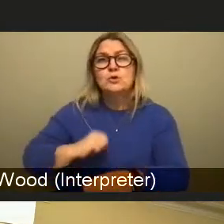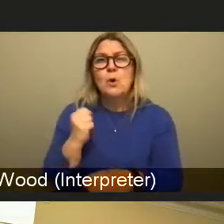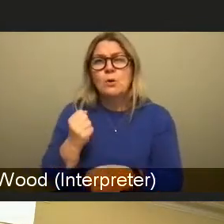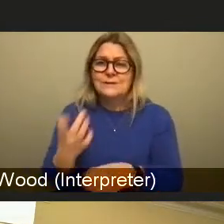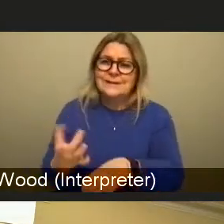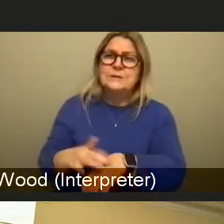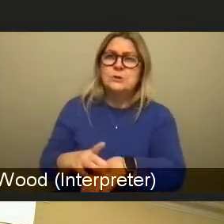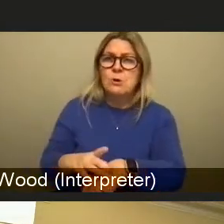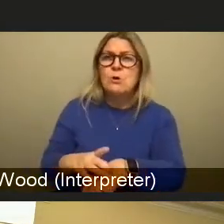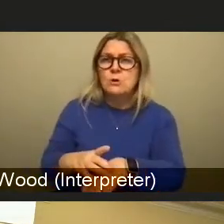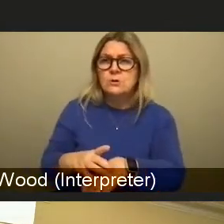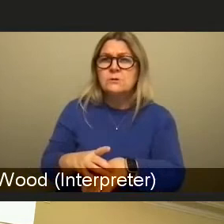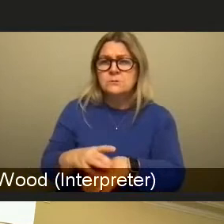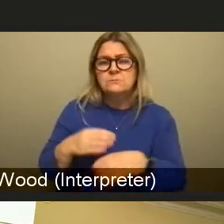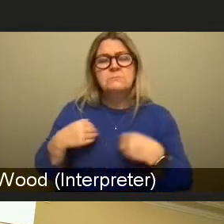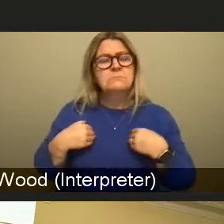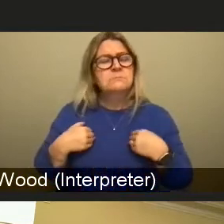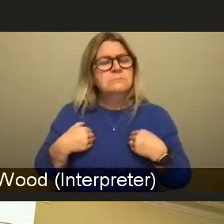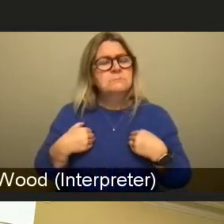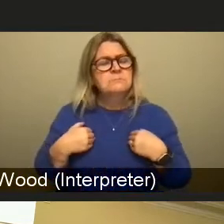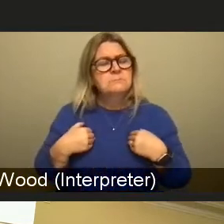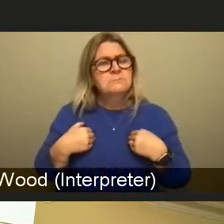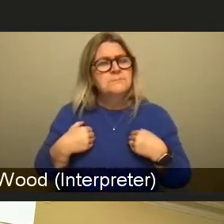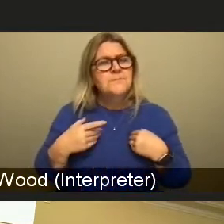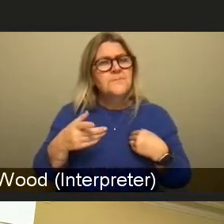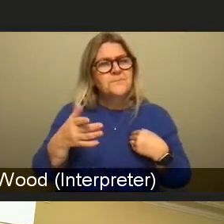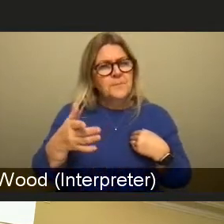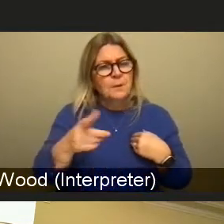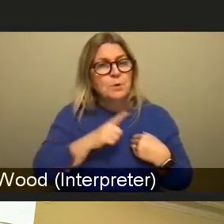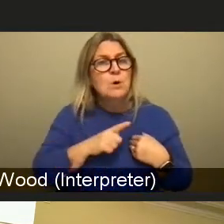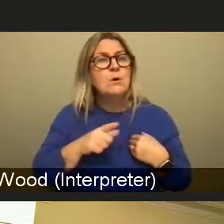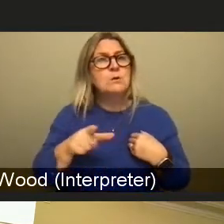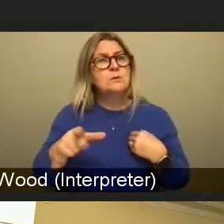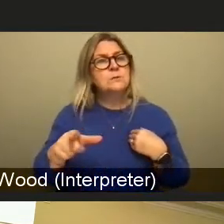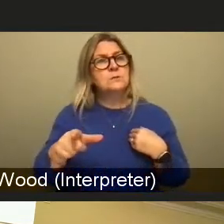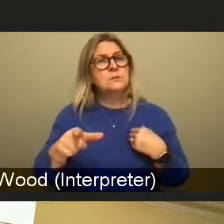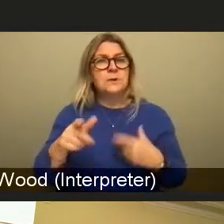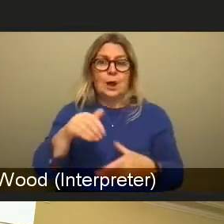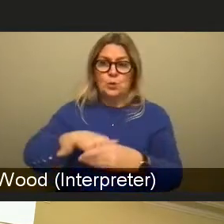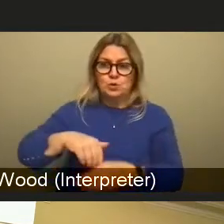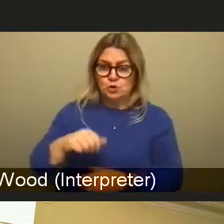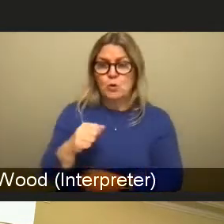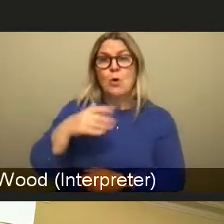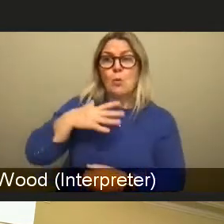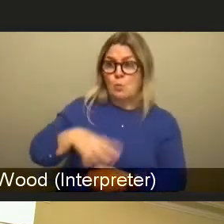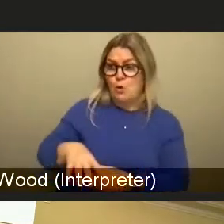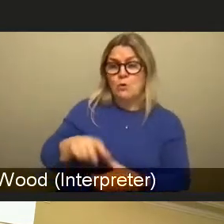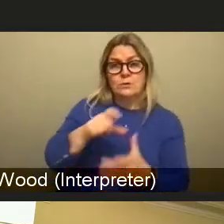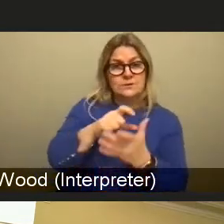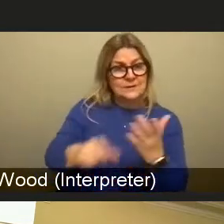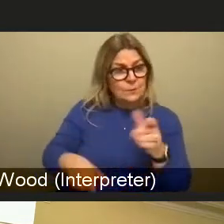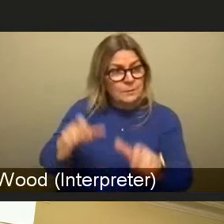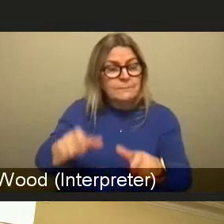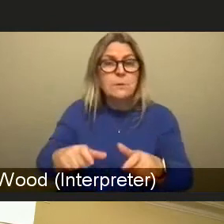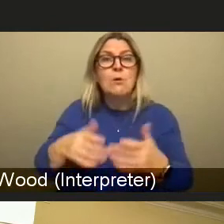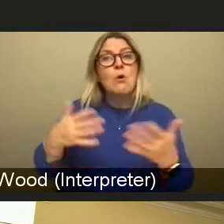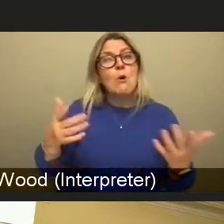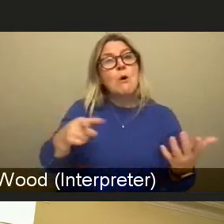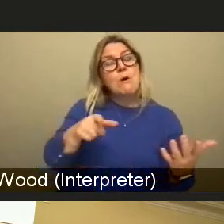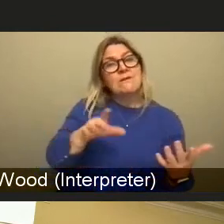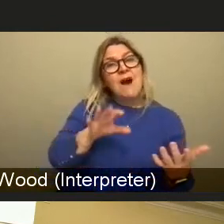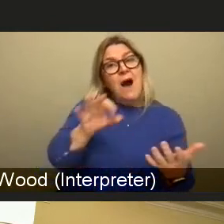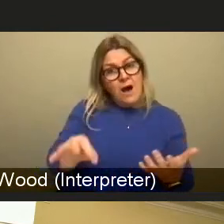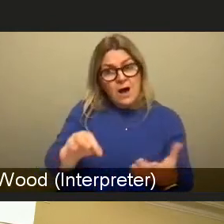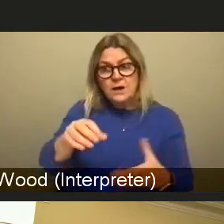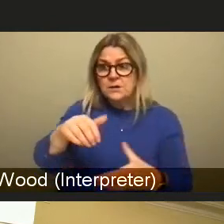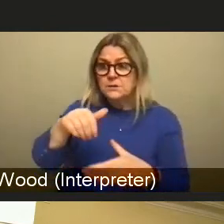it. They've came to Inclusion Scotland. They're looking to employ a disabled person. They're actually looking for that perspective in their own